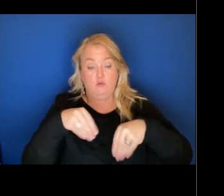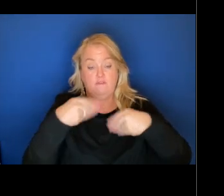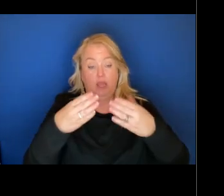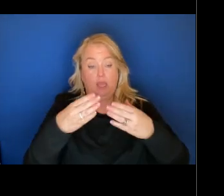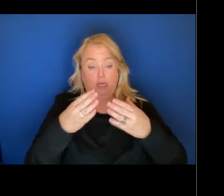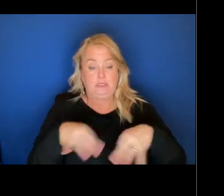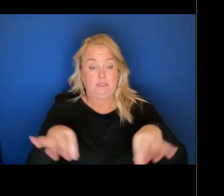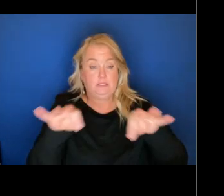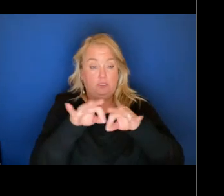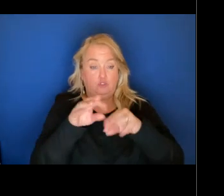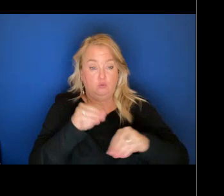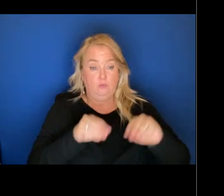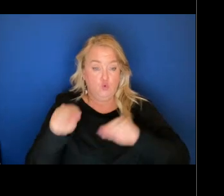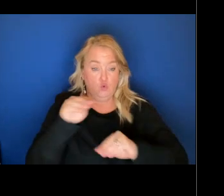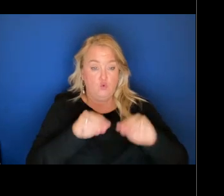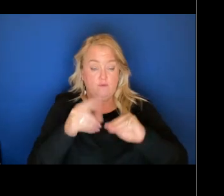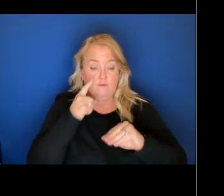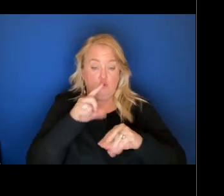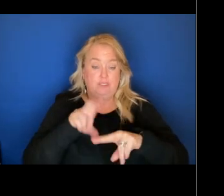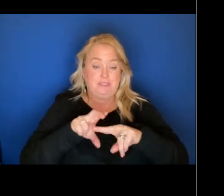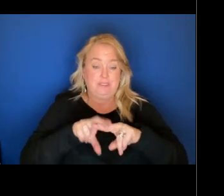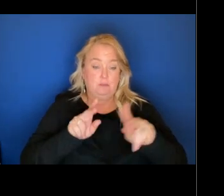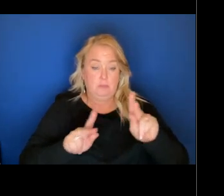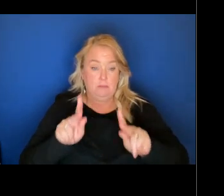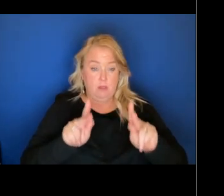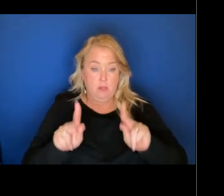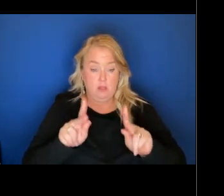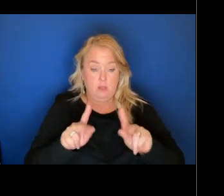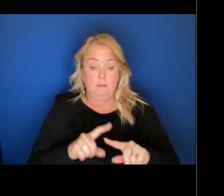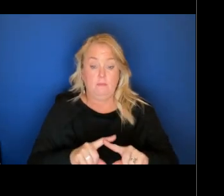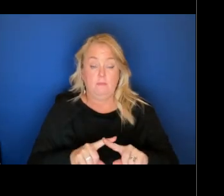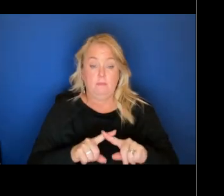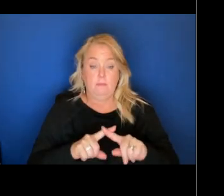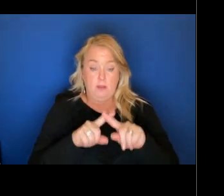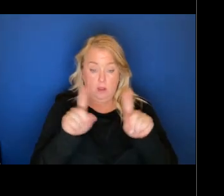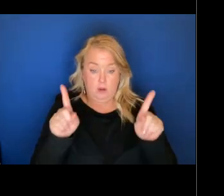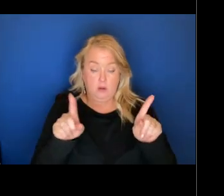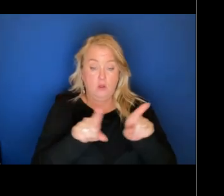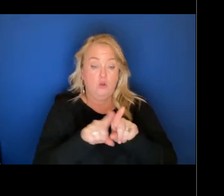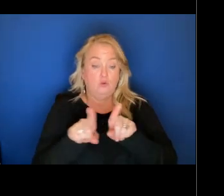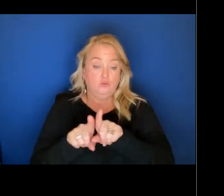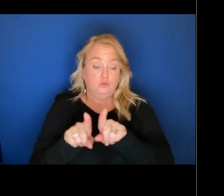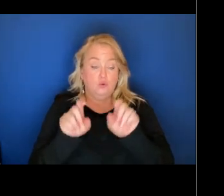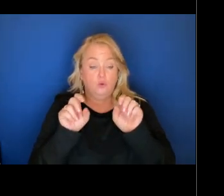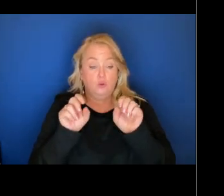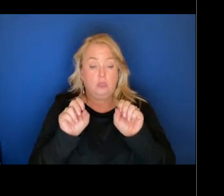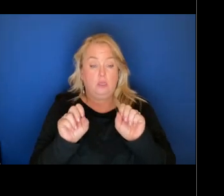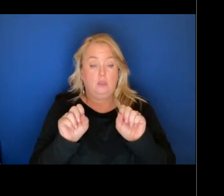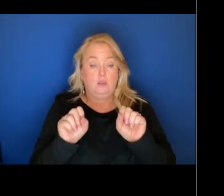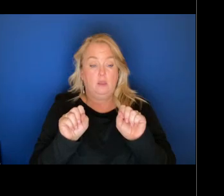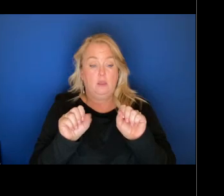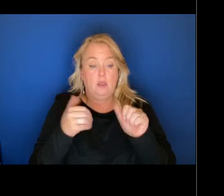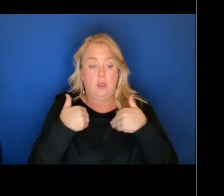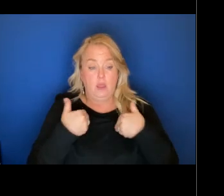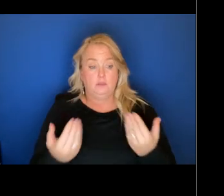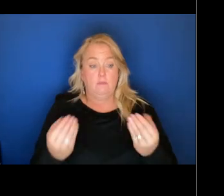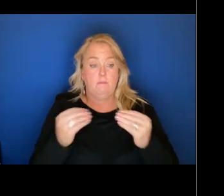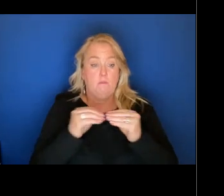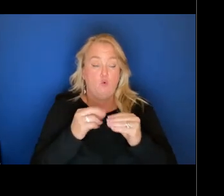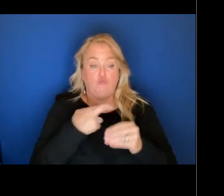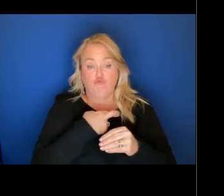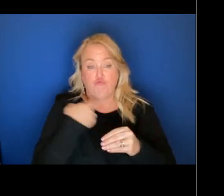maneuvering space for seated people, but it also creates a greater risk of